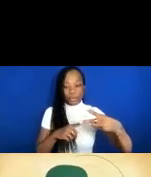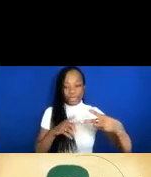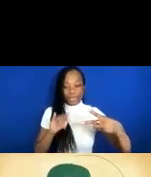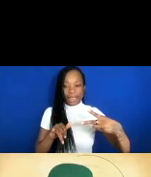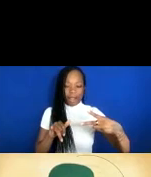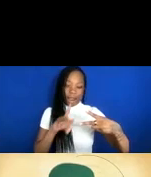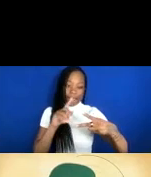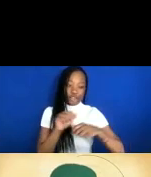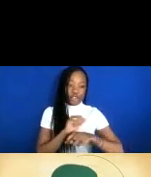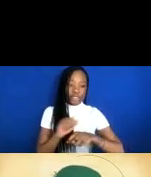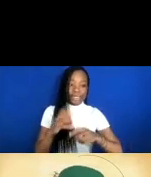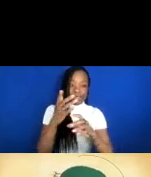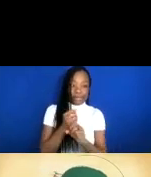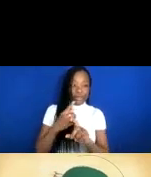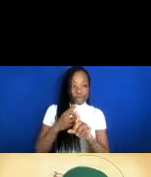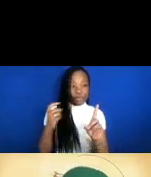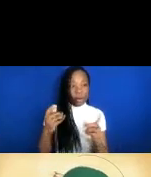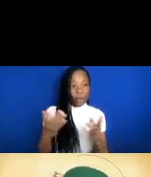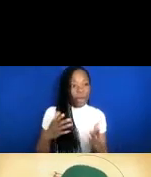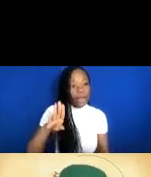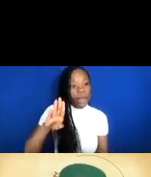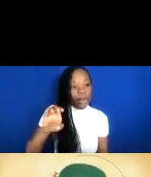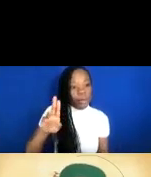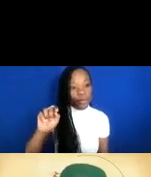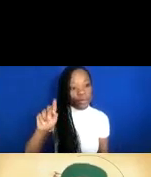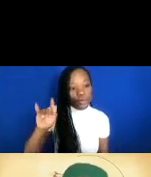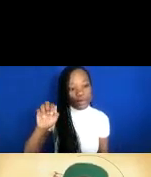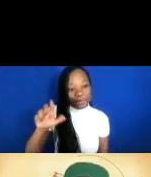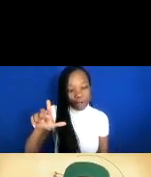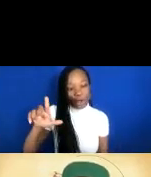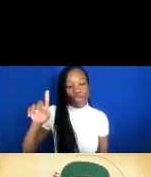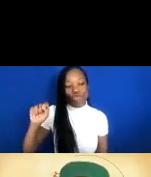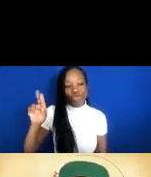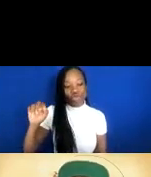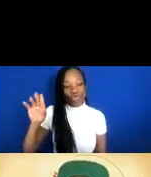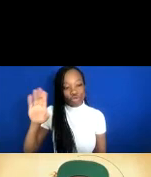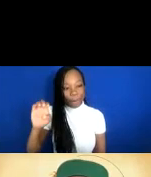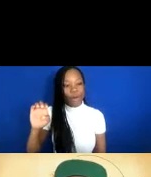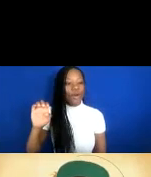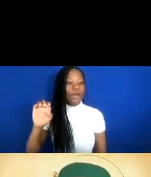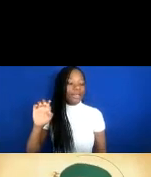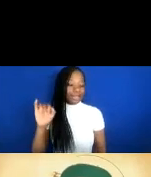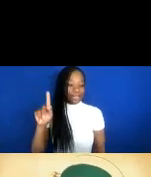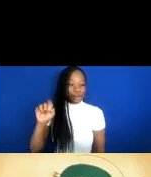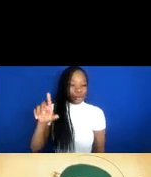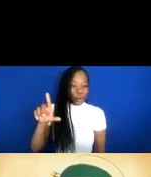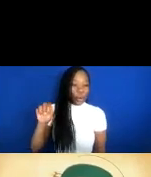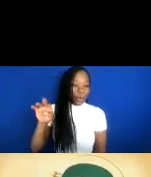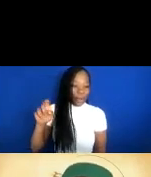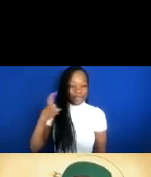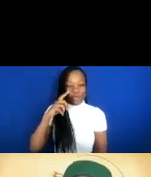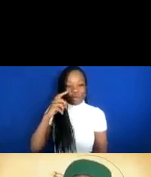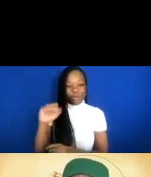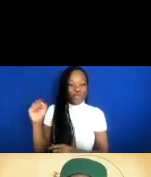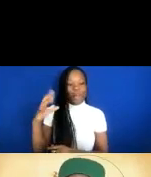summaries from Beautiful Trouble, Toolbox for Revolution. It's like my organizing Bible. I can't recommend it enough. And these links